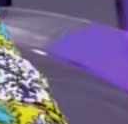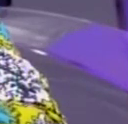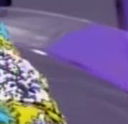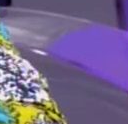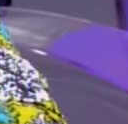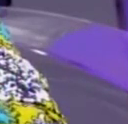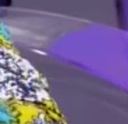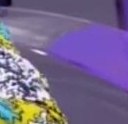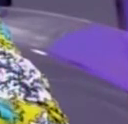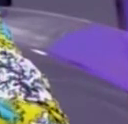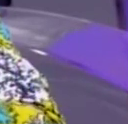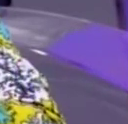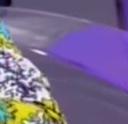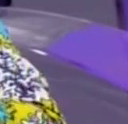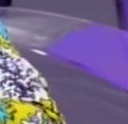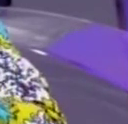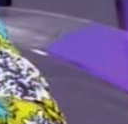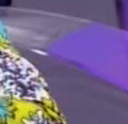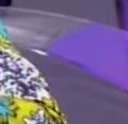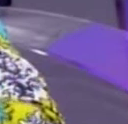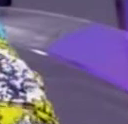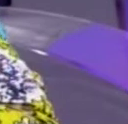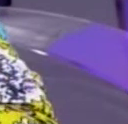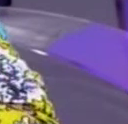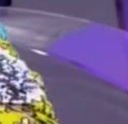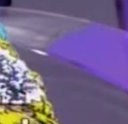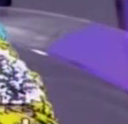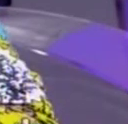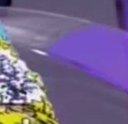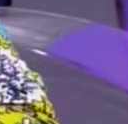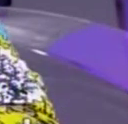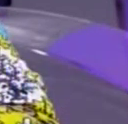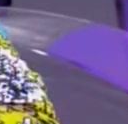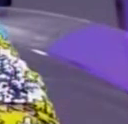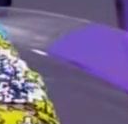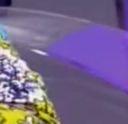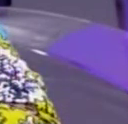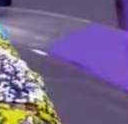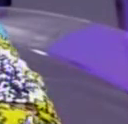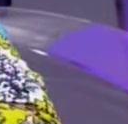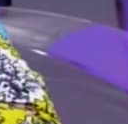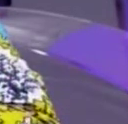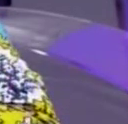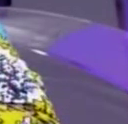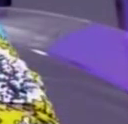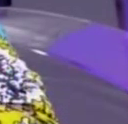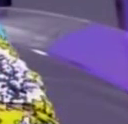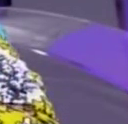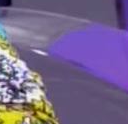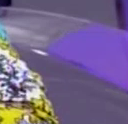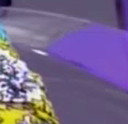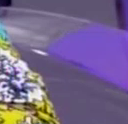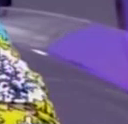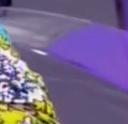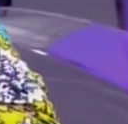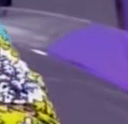of Agriculture, we get the information that we are likely to have this area affected by such and